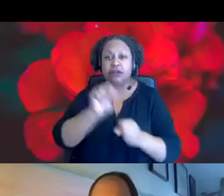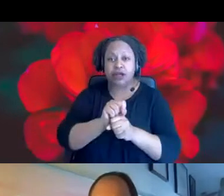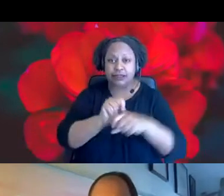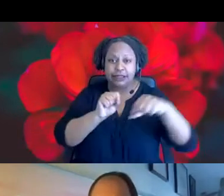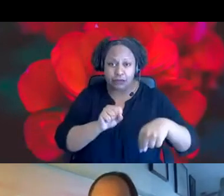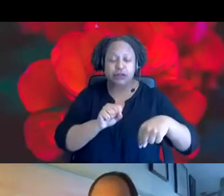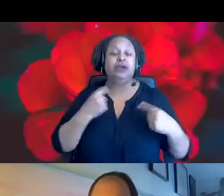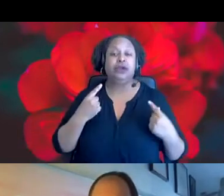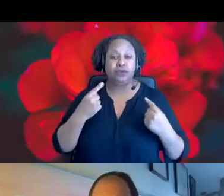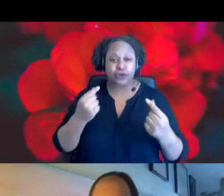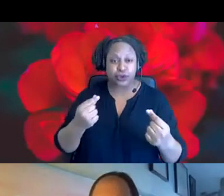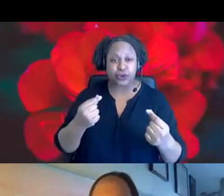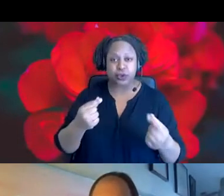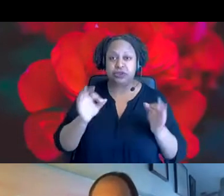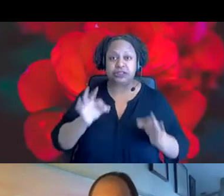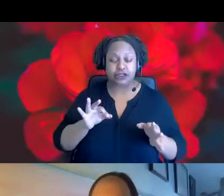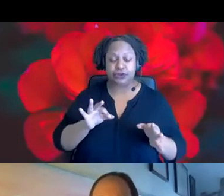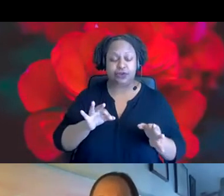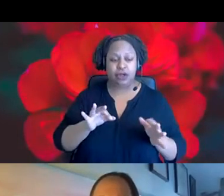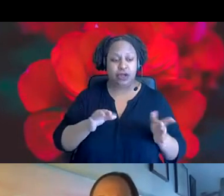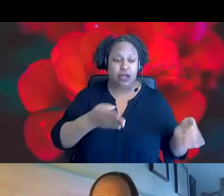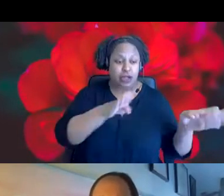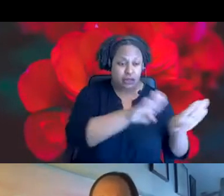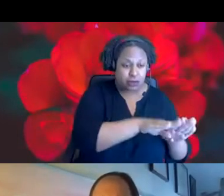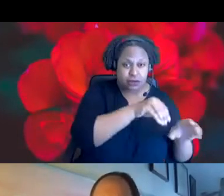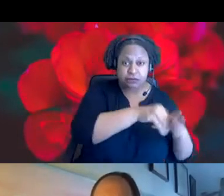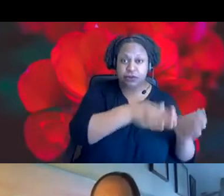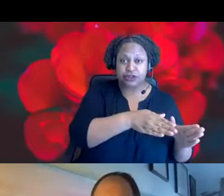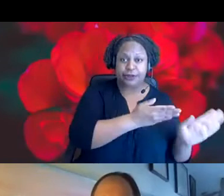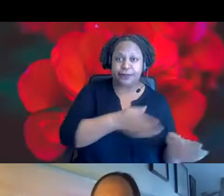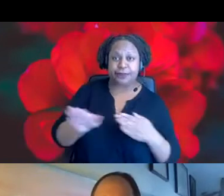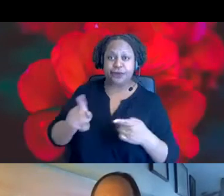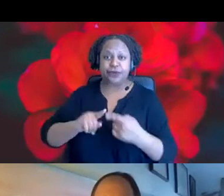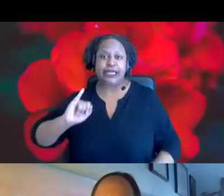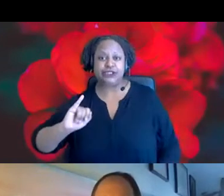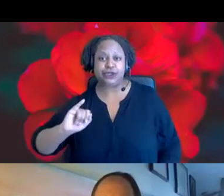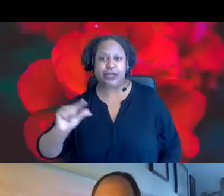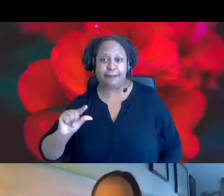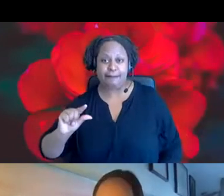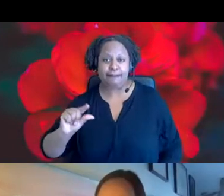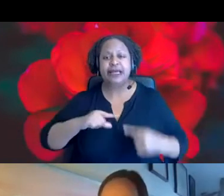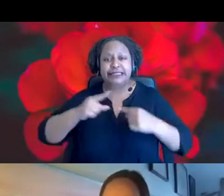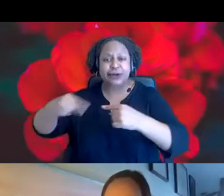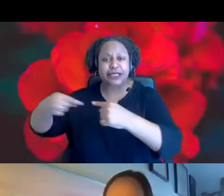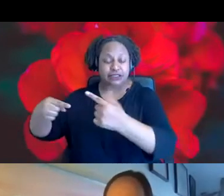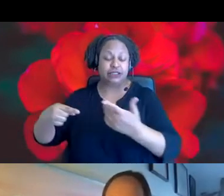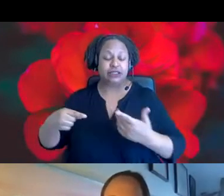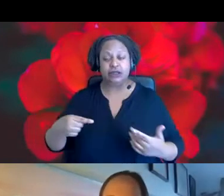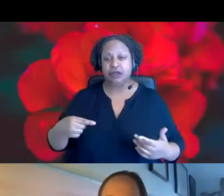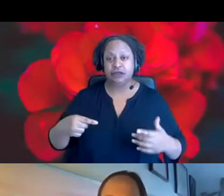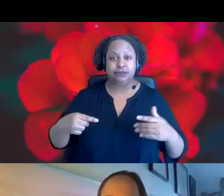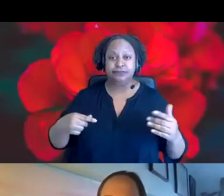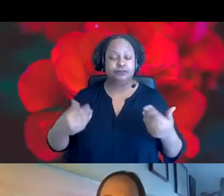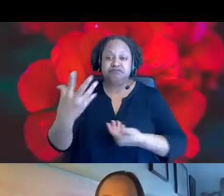like this Instagram live series, Queer Far Wherever You Are. And since then we